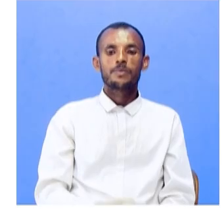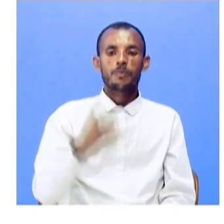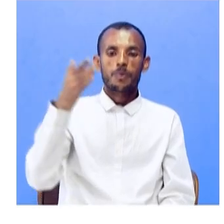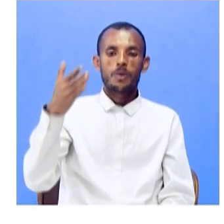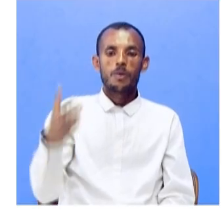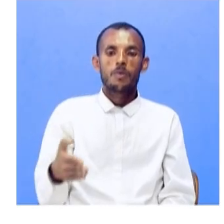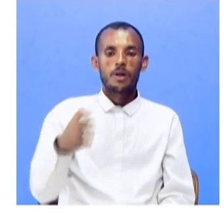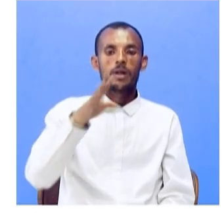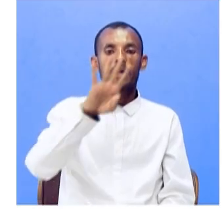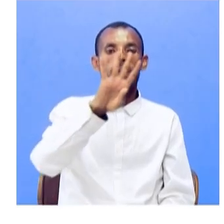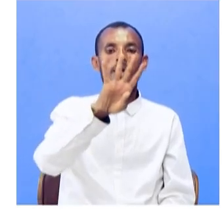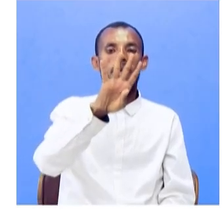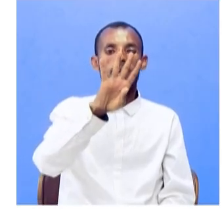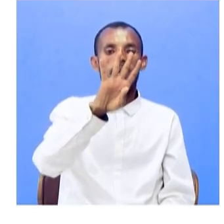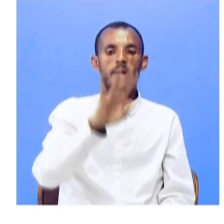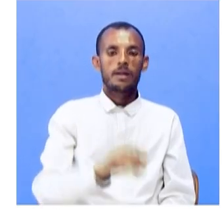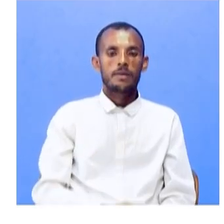quadrilateral.